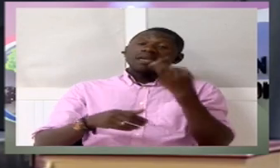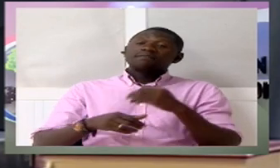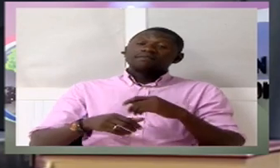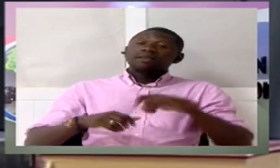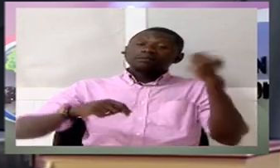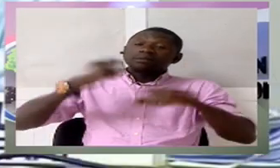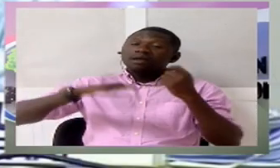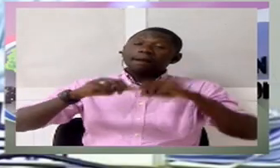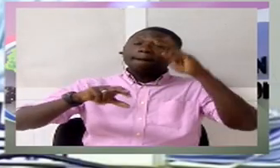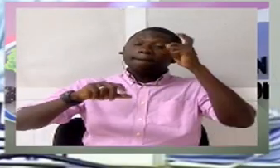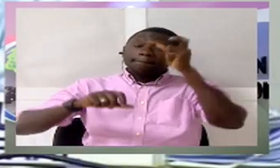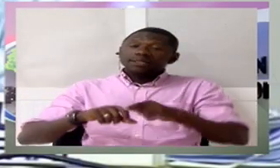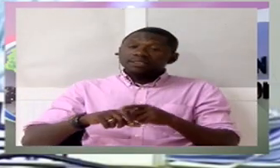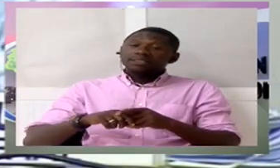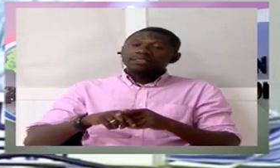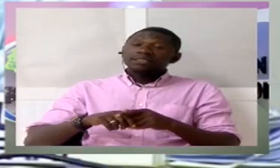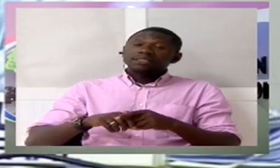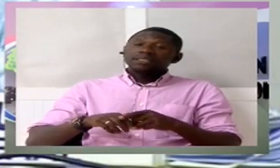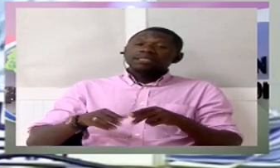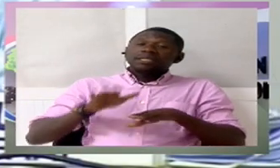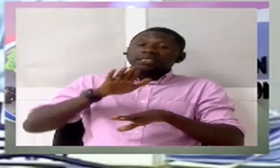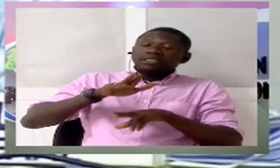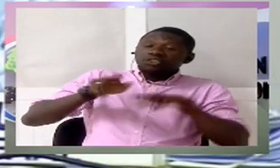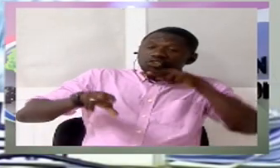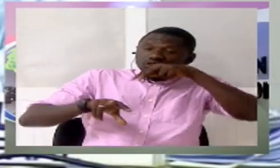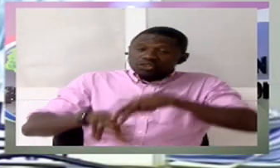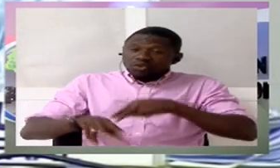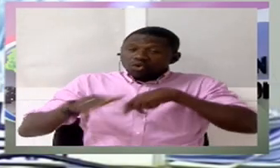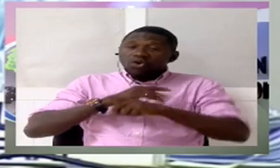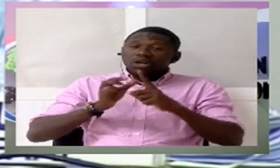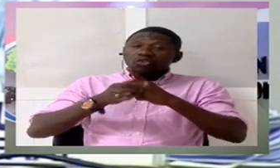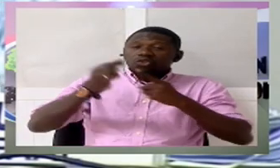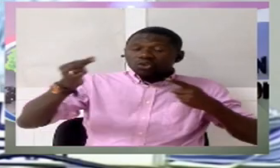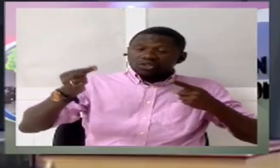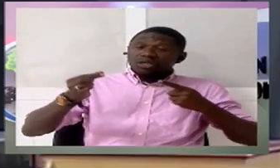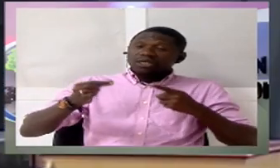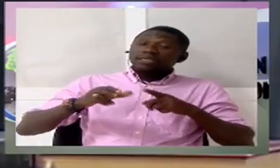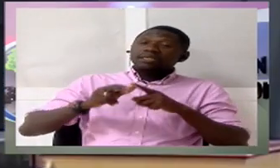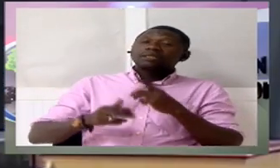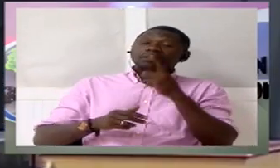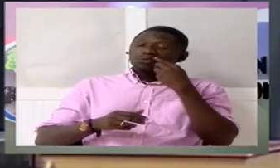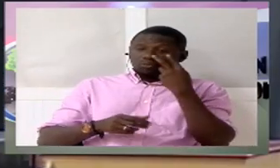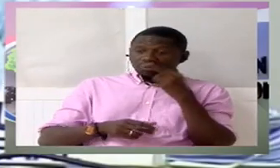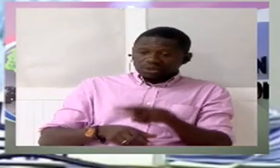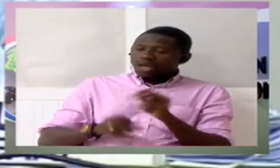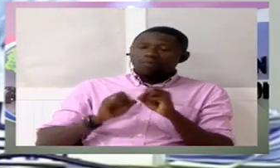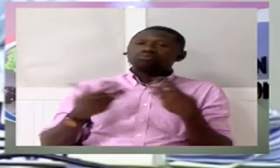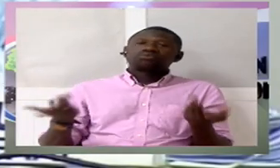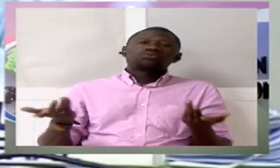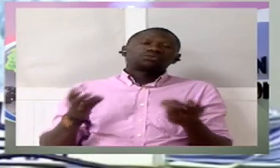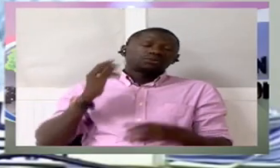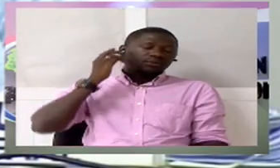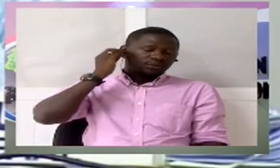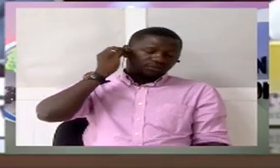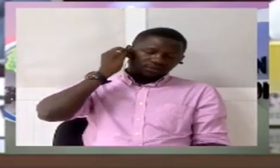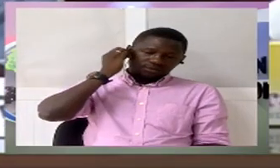Is that one too high for my yes. interpreter? perhaps he could. Perhaps maybe Dr. Sise can